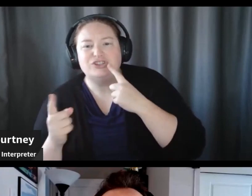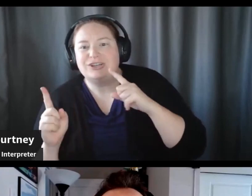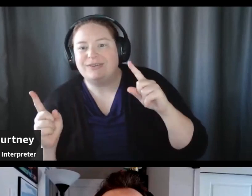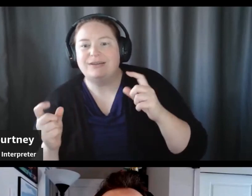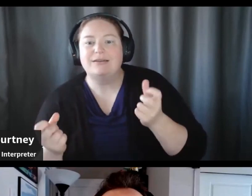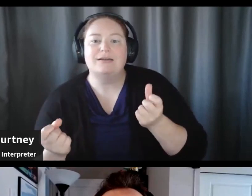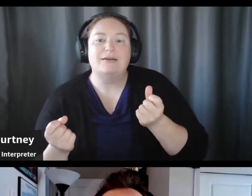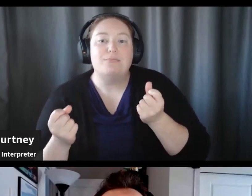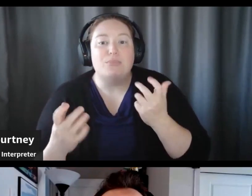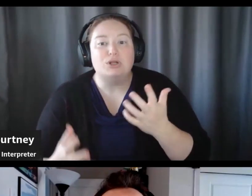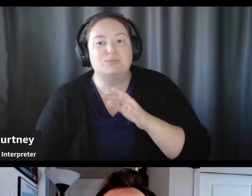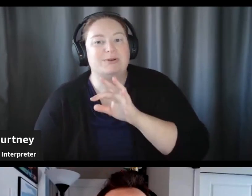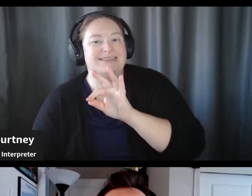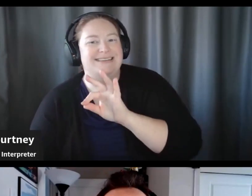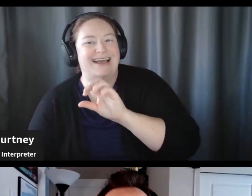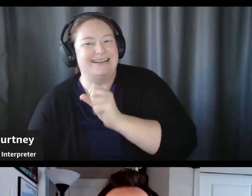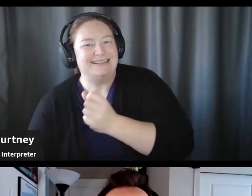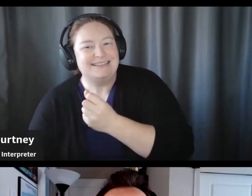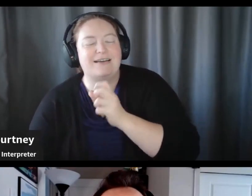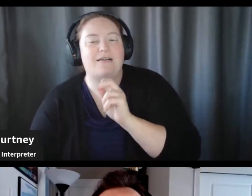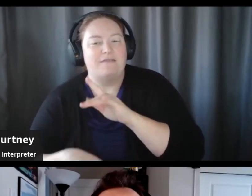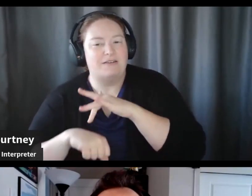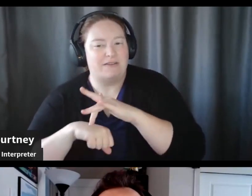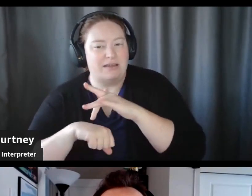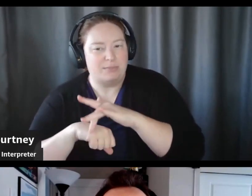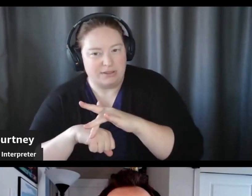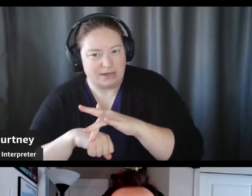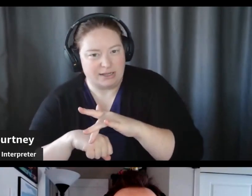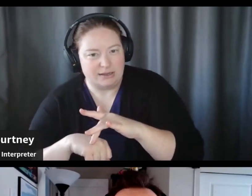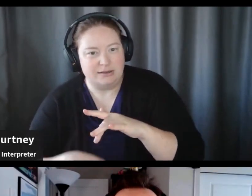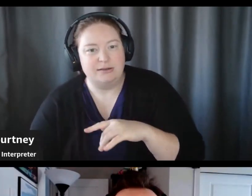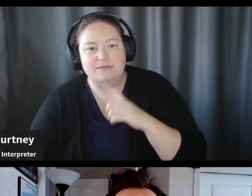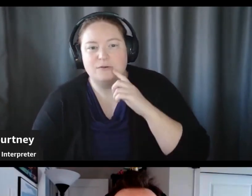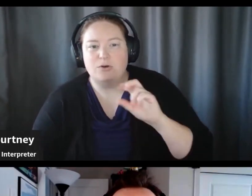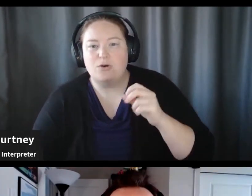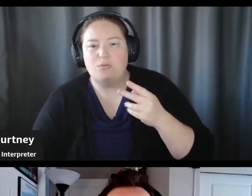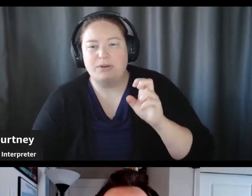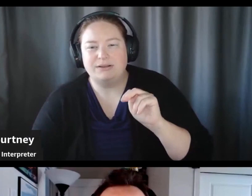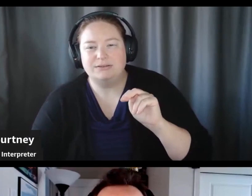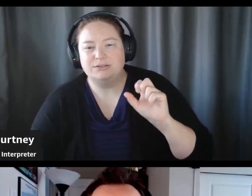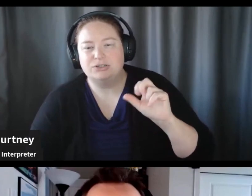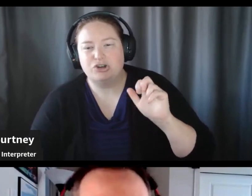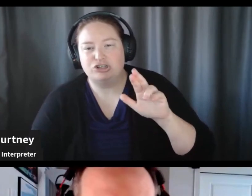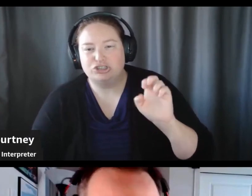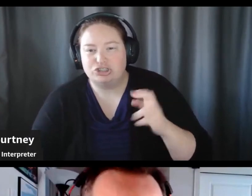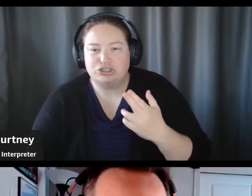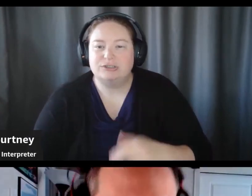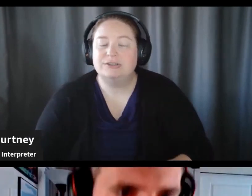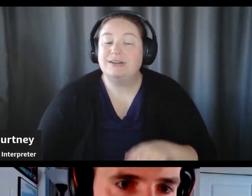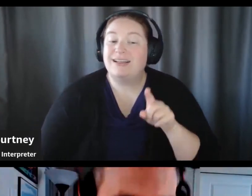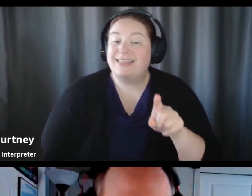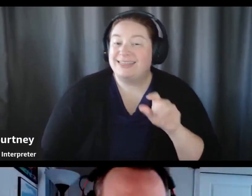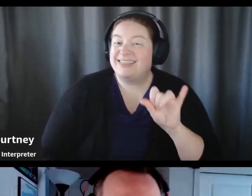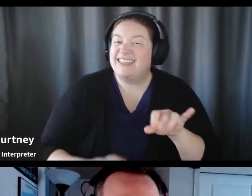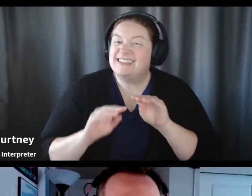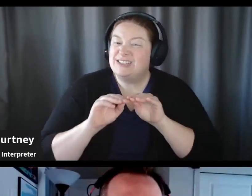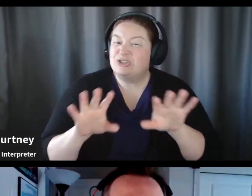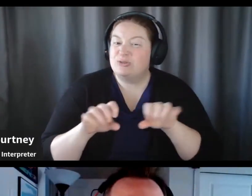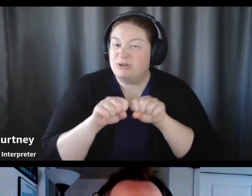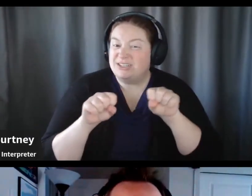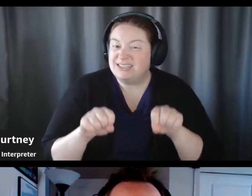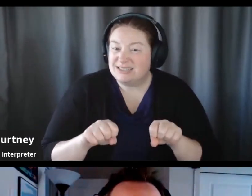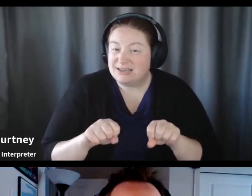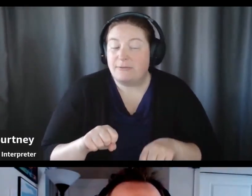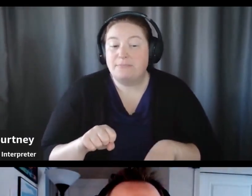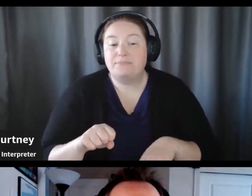multiple nines of availability in OpenSearch? So OpenSearch is a distributed system, right? It is